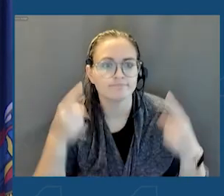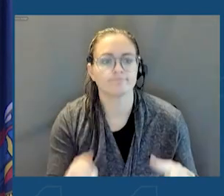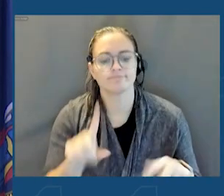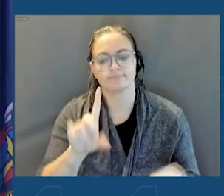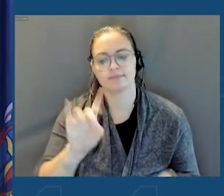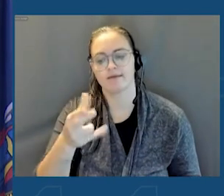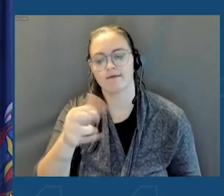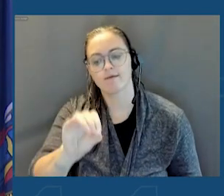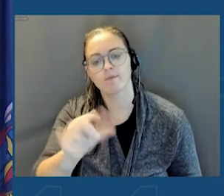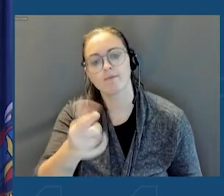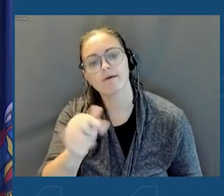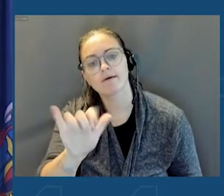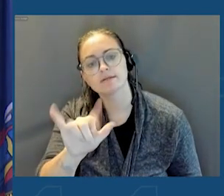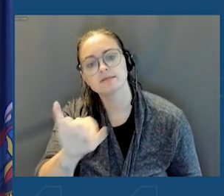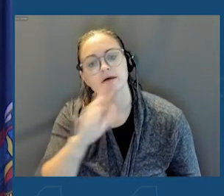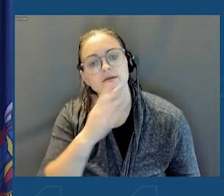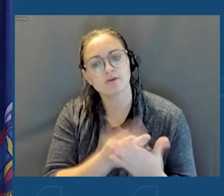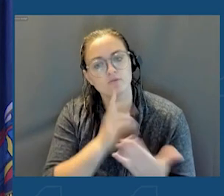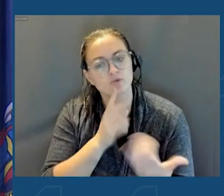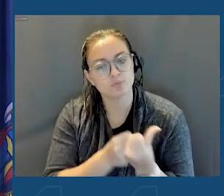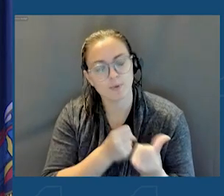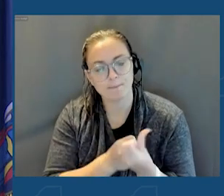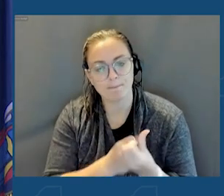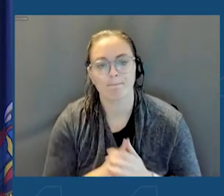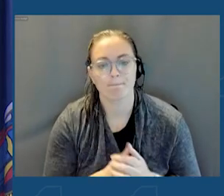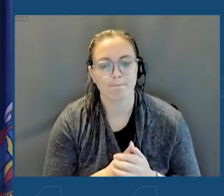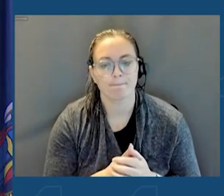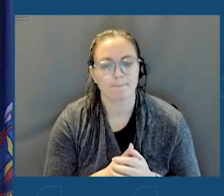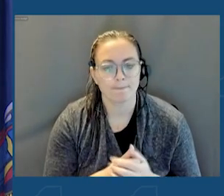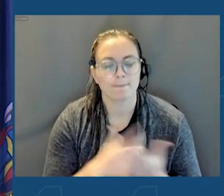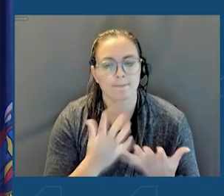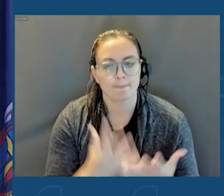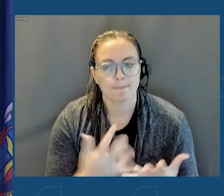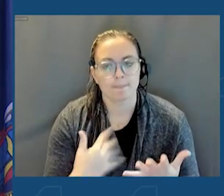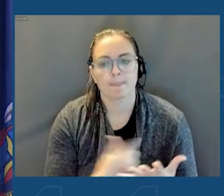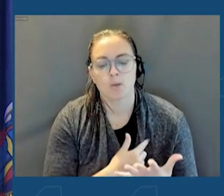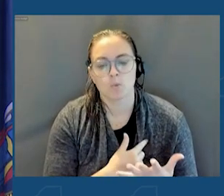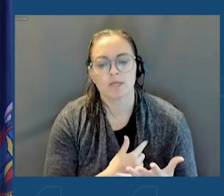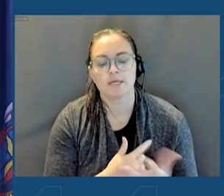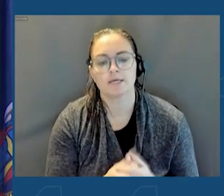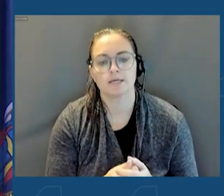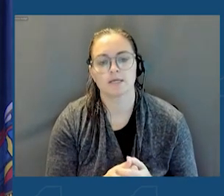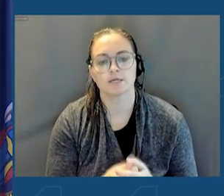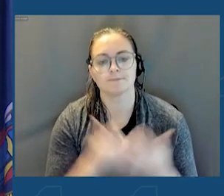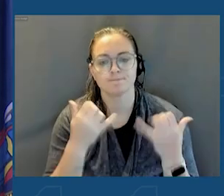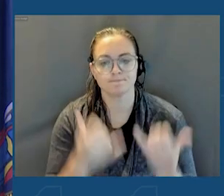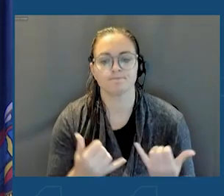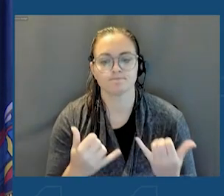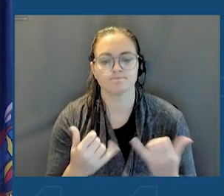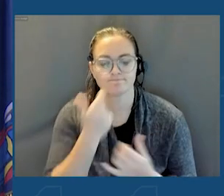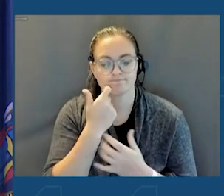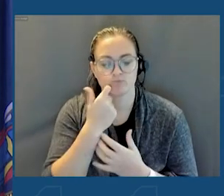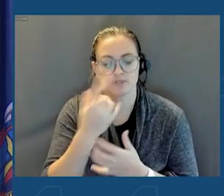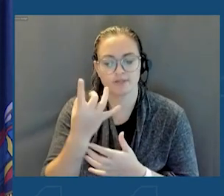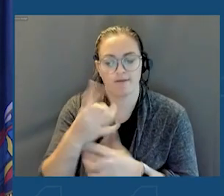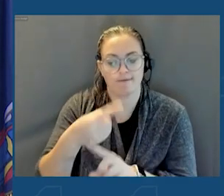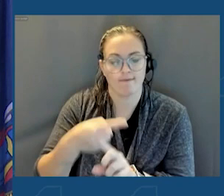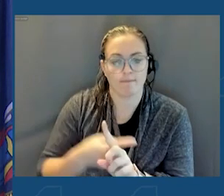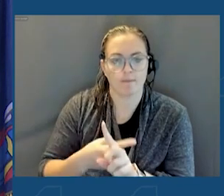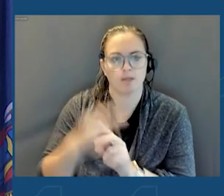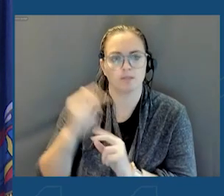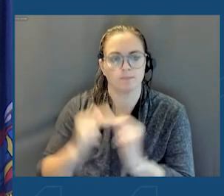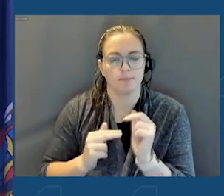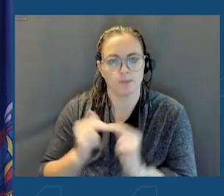well for your support on this. You know, we have now spent the last 18 months building